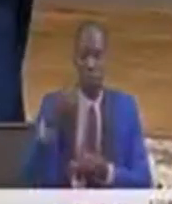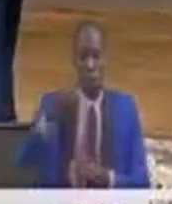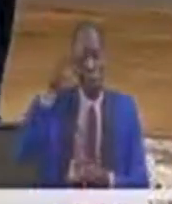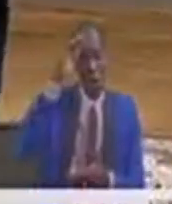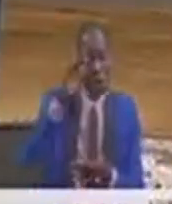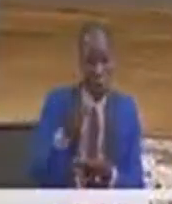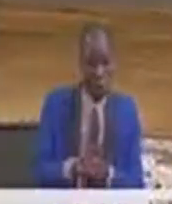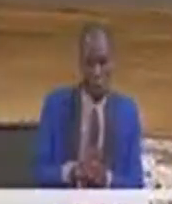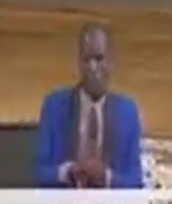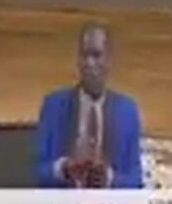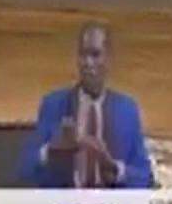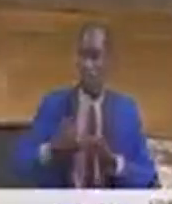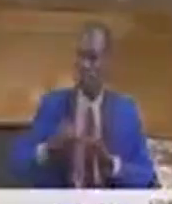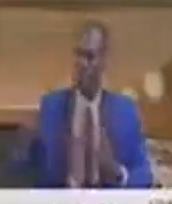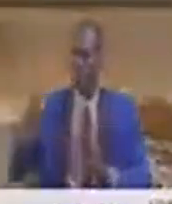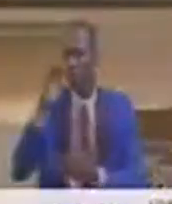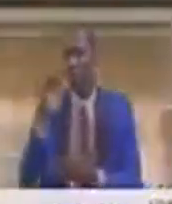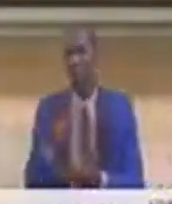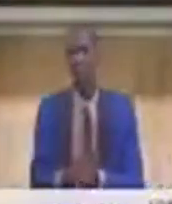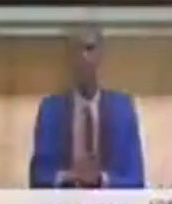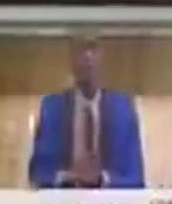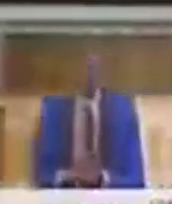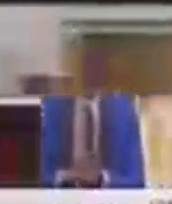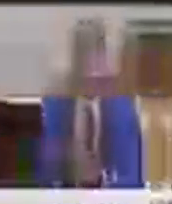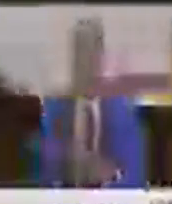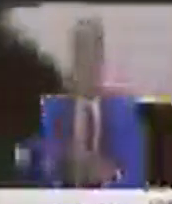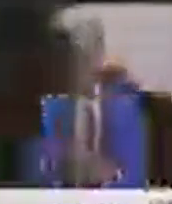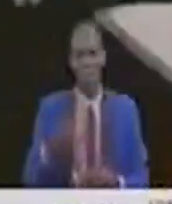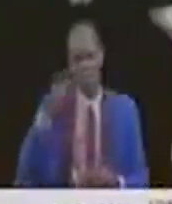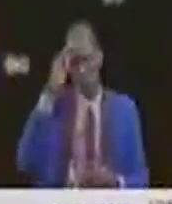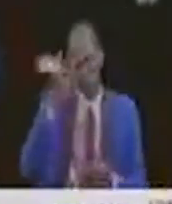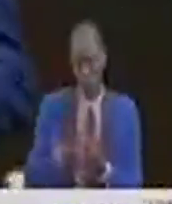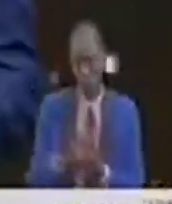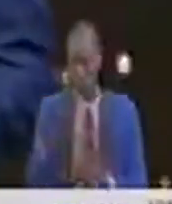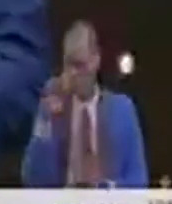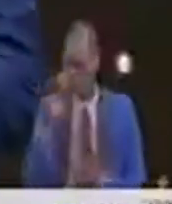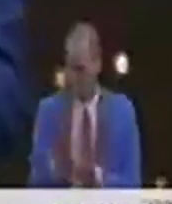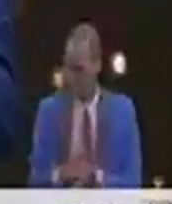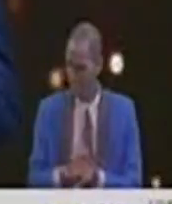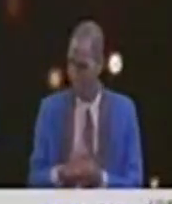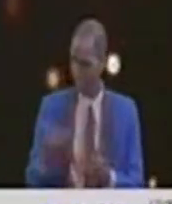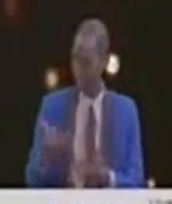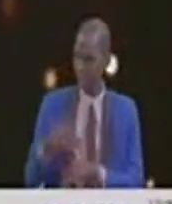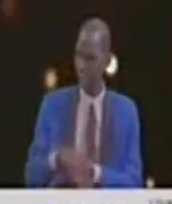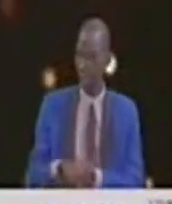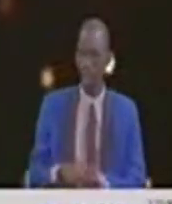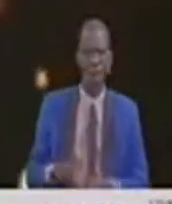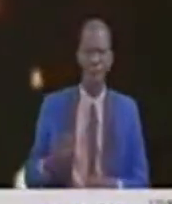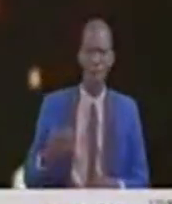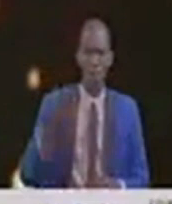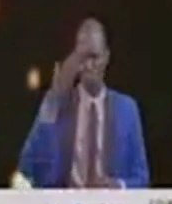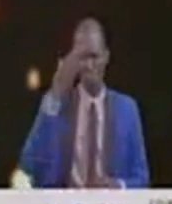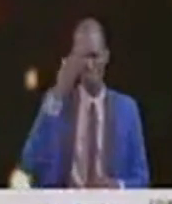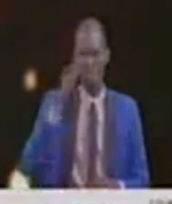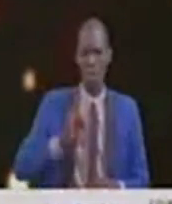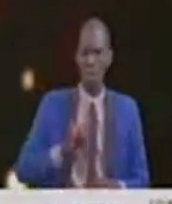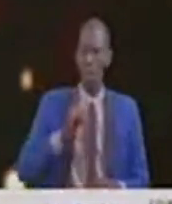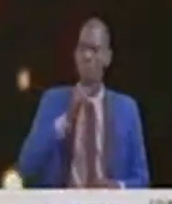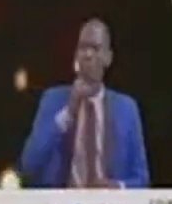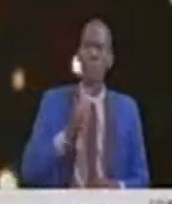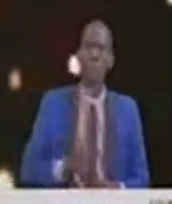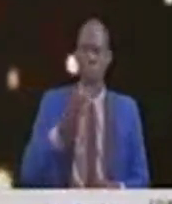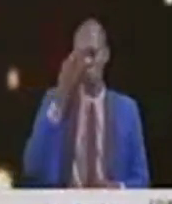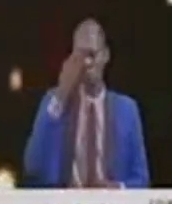know, at this age now, I think you should understand that the body is no more as